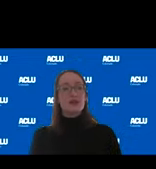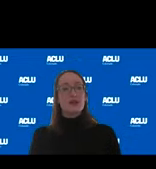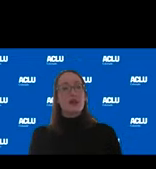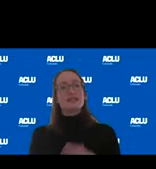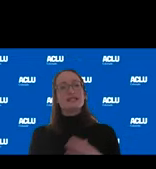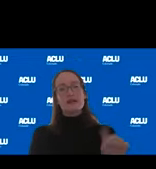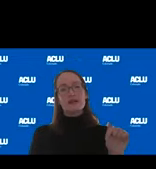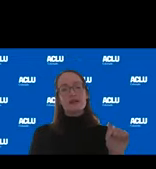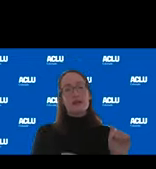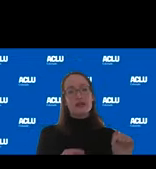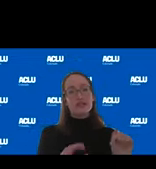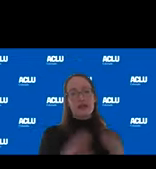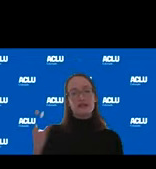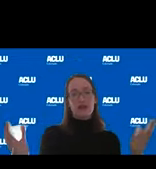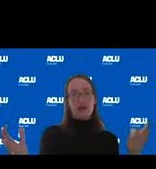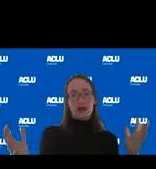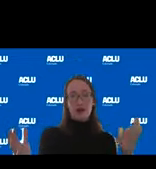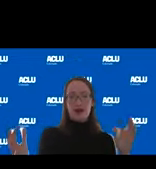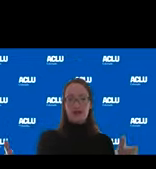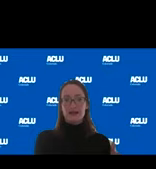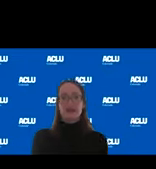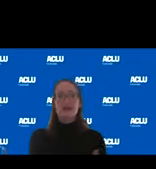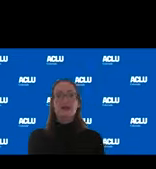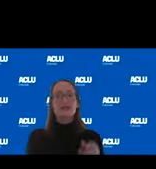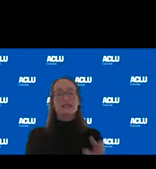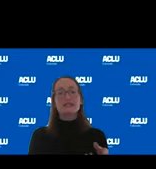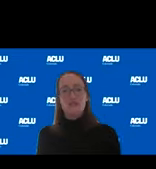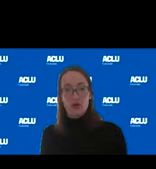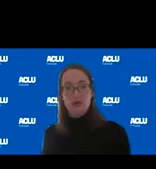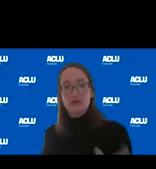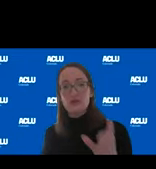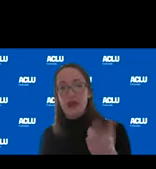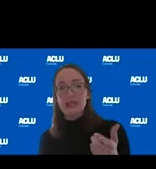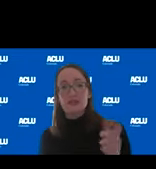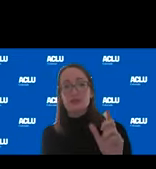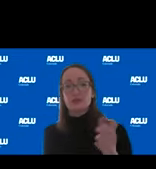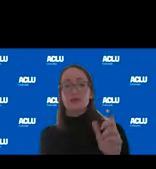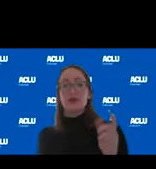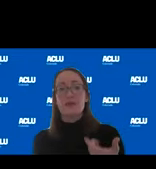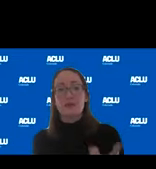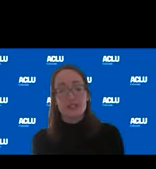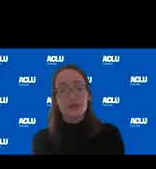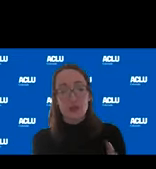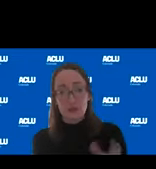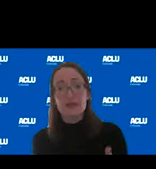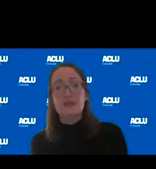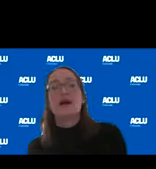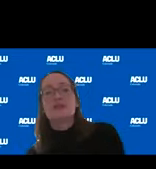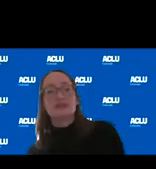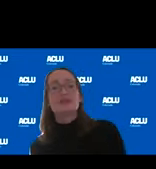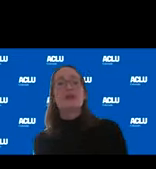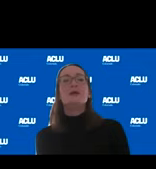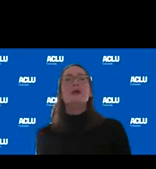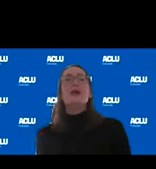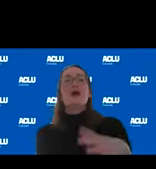then expanding the voter help hotline. This is important. This goes back to those groups with accommodations who have a right to